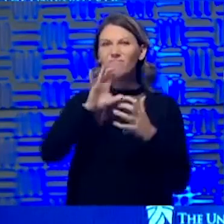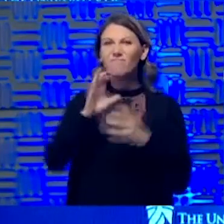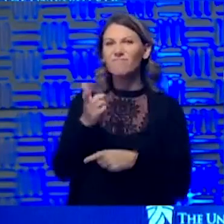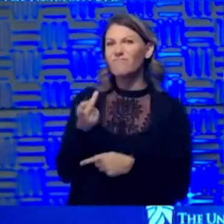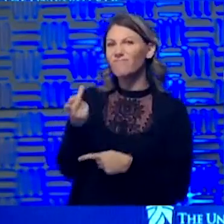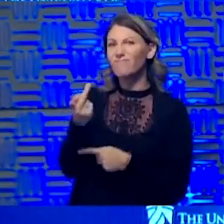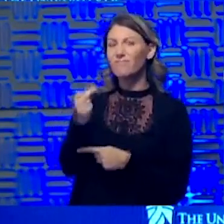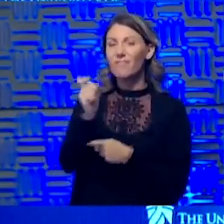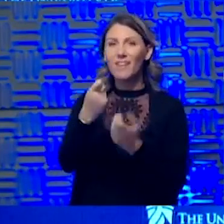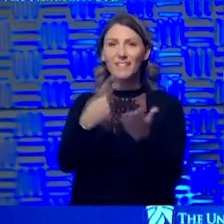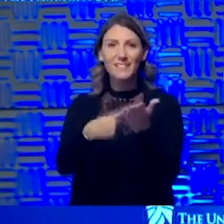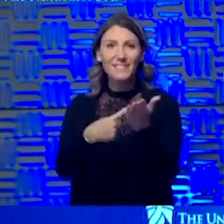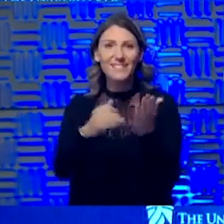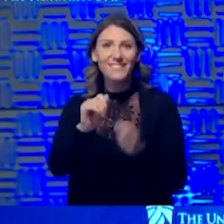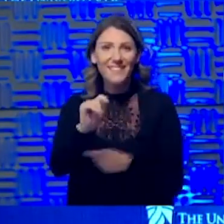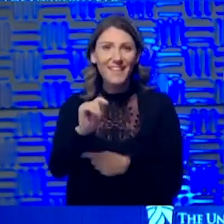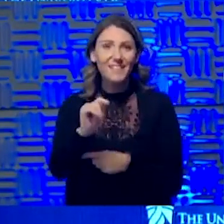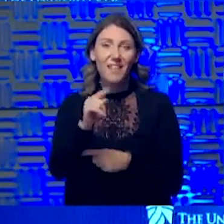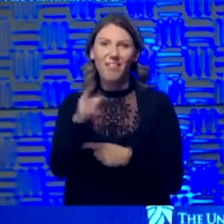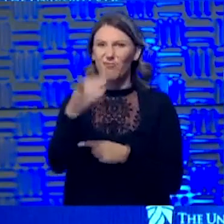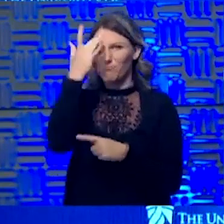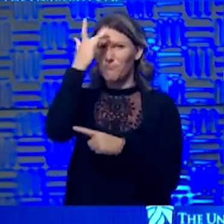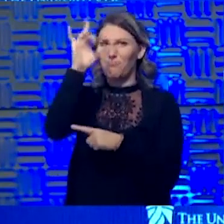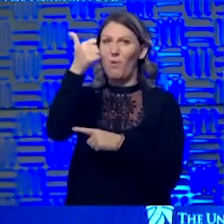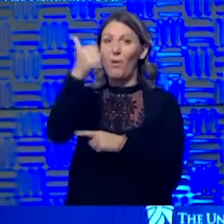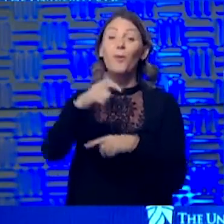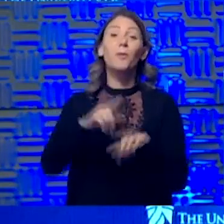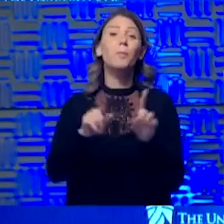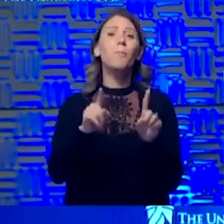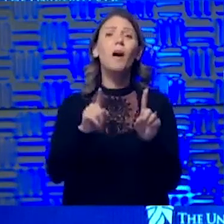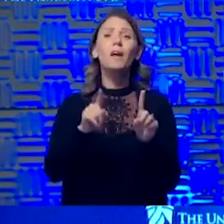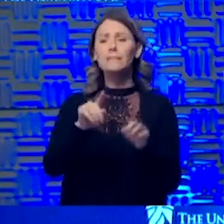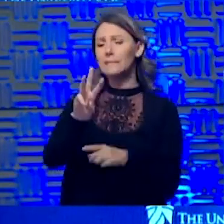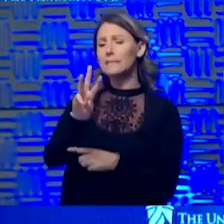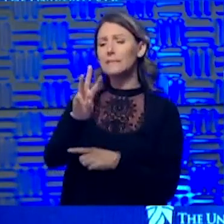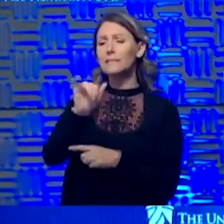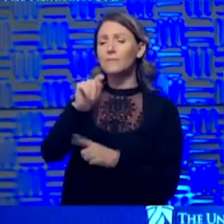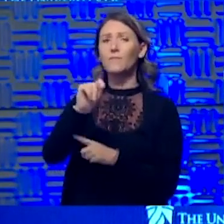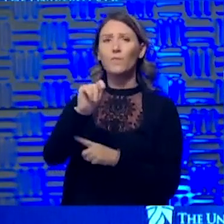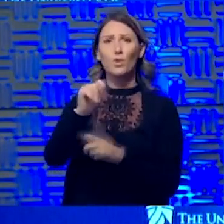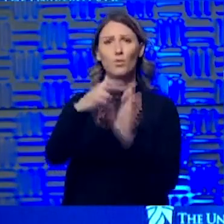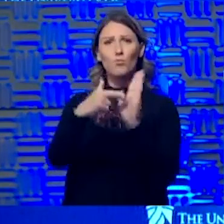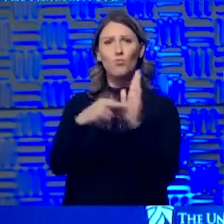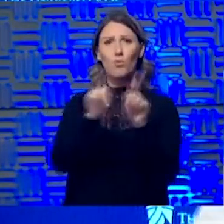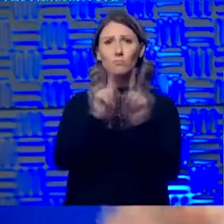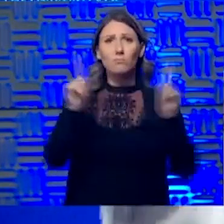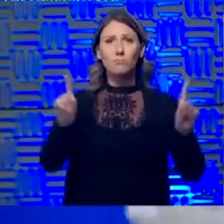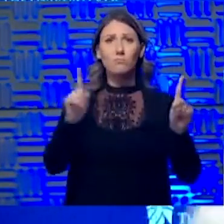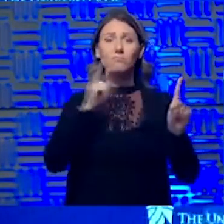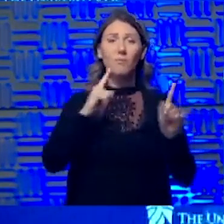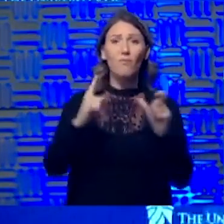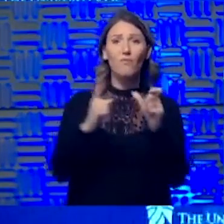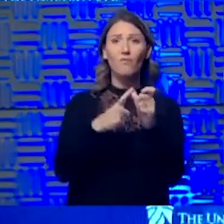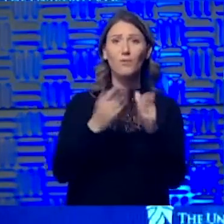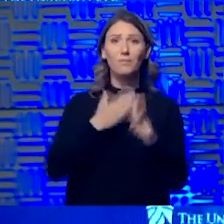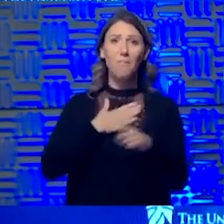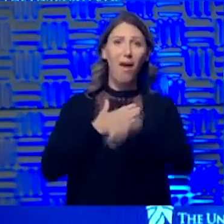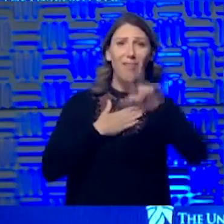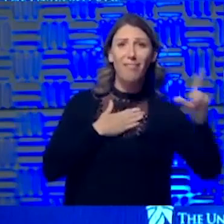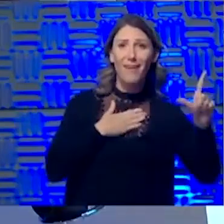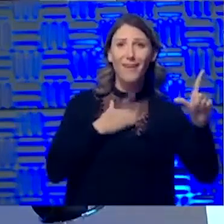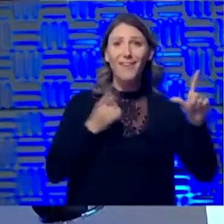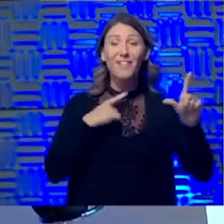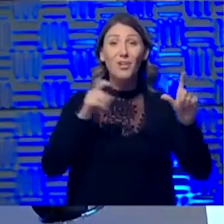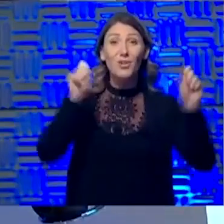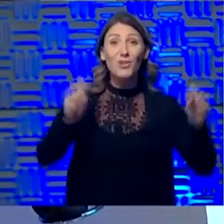they're smarter than I am about this. But also, what about the 6-foot rule? And let's just check it out. Because here we go. I'm going to go first to my left because we've done this,